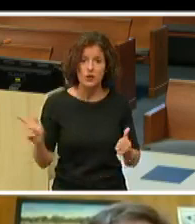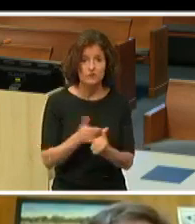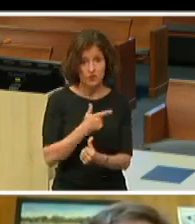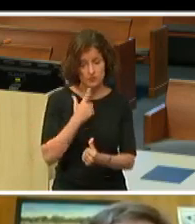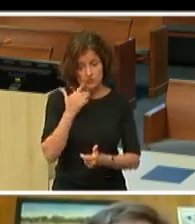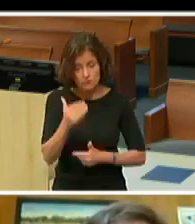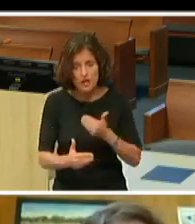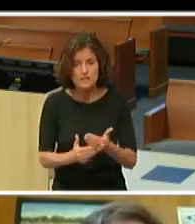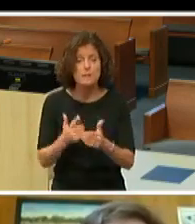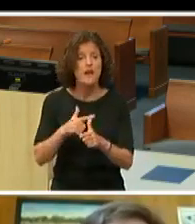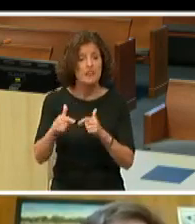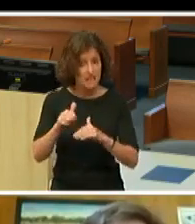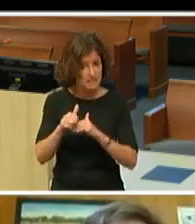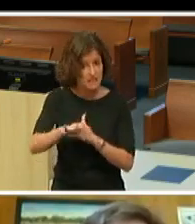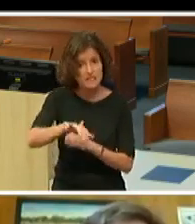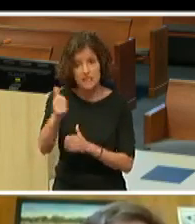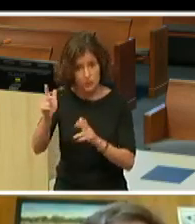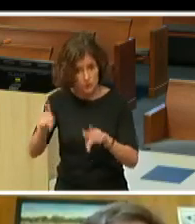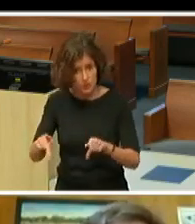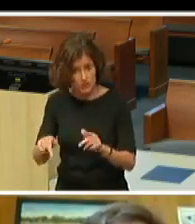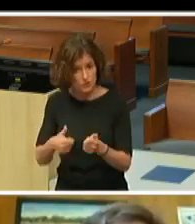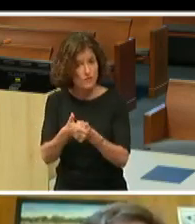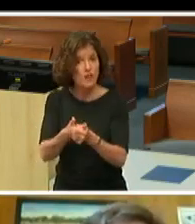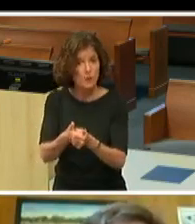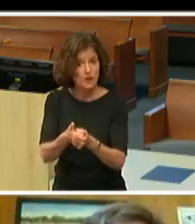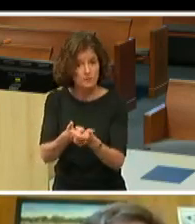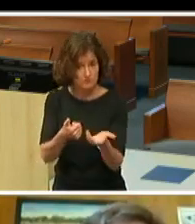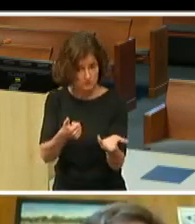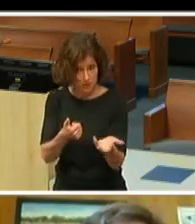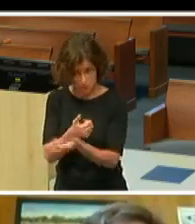then send somebody out there?